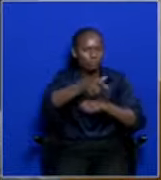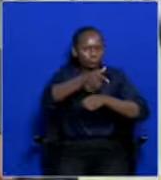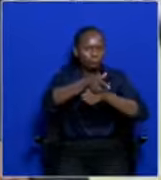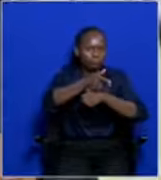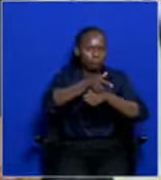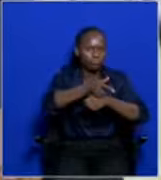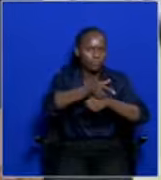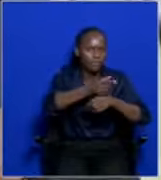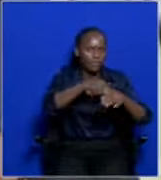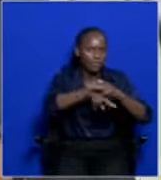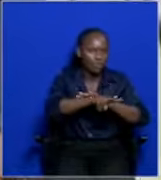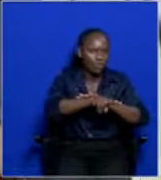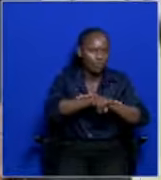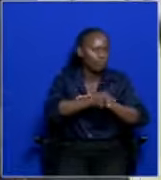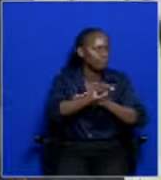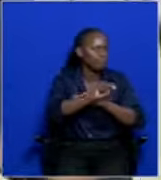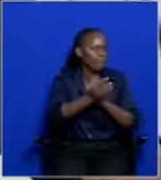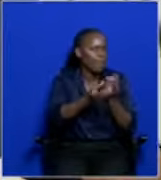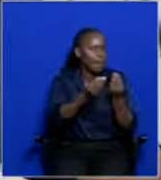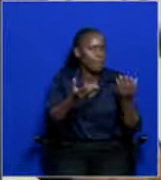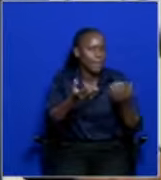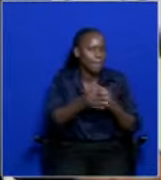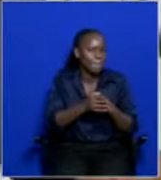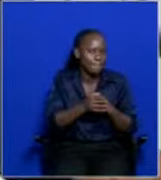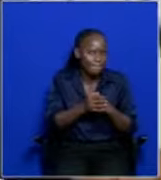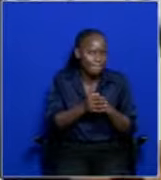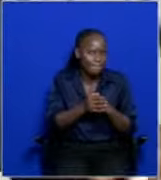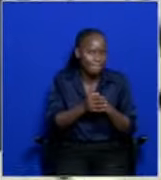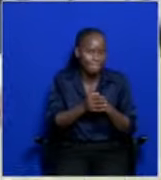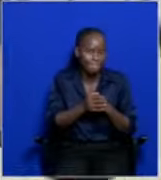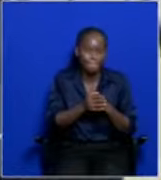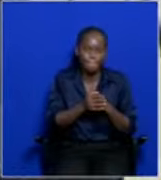The video footage, if I may go to.